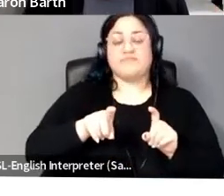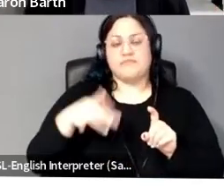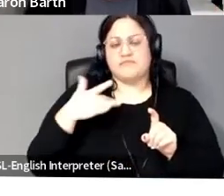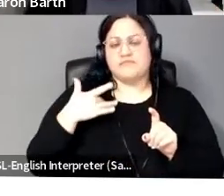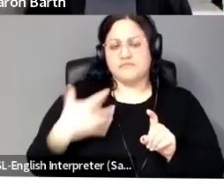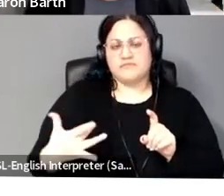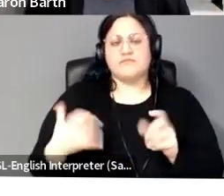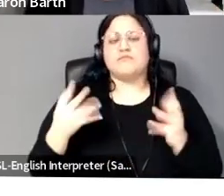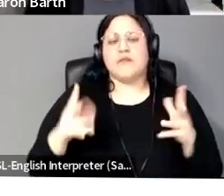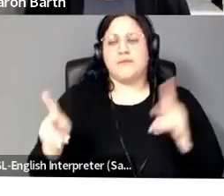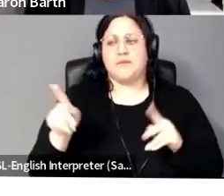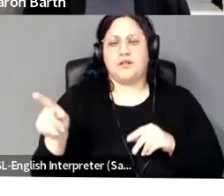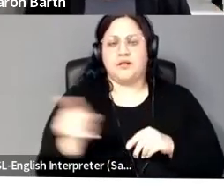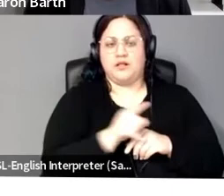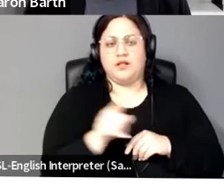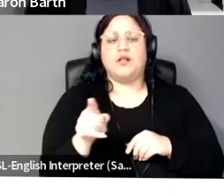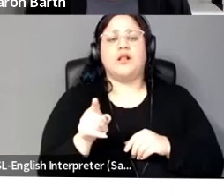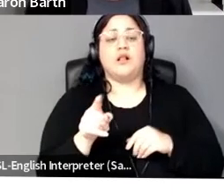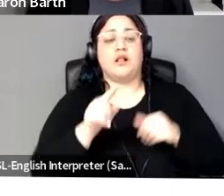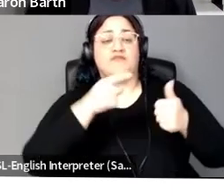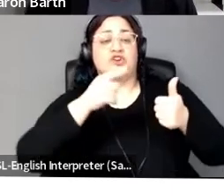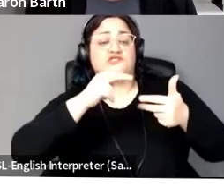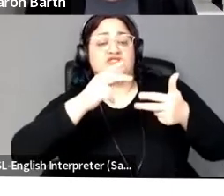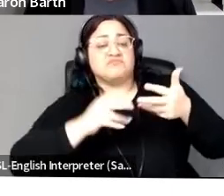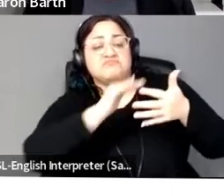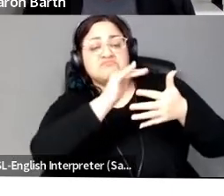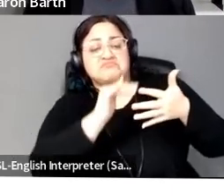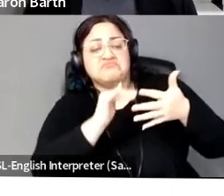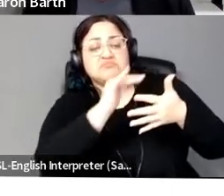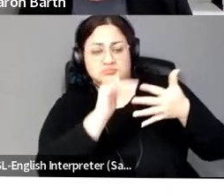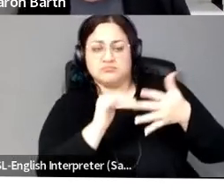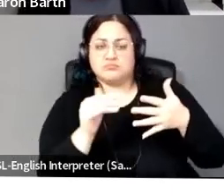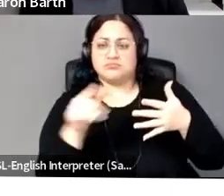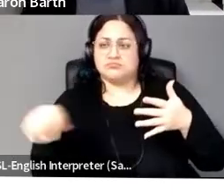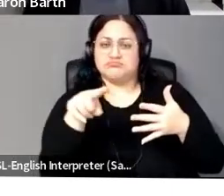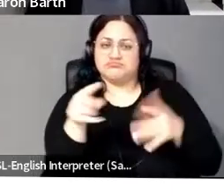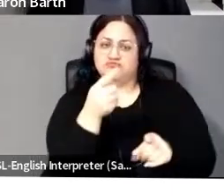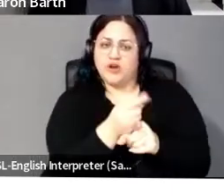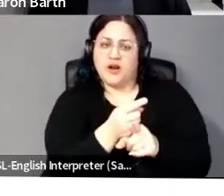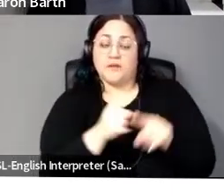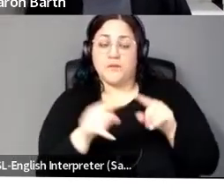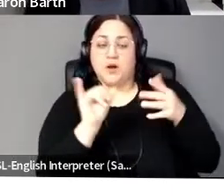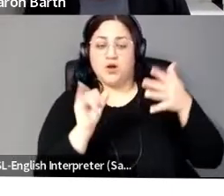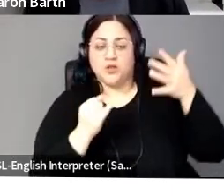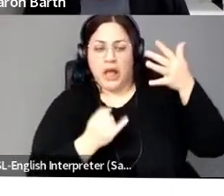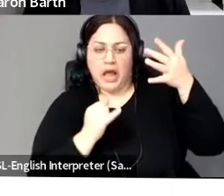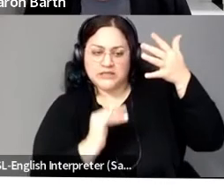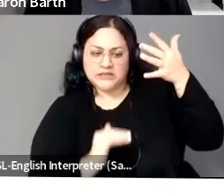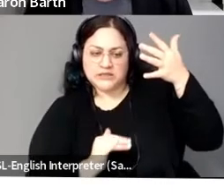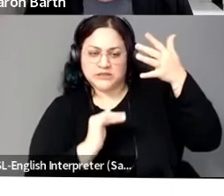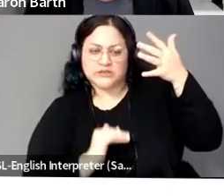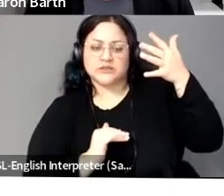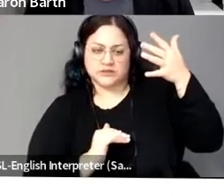get the first few correct. That's not surprising. But they also get the last few correct